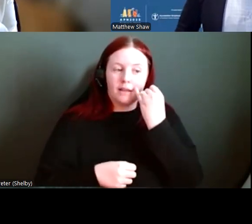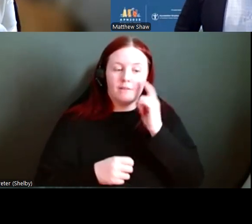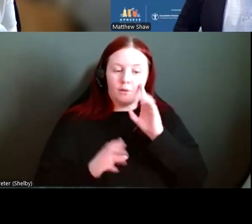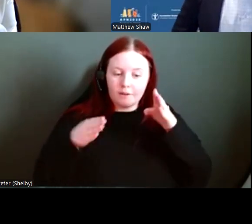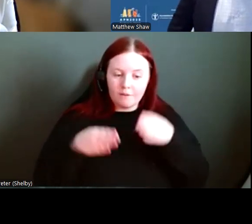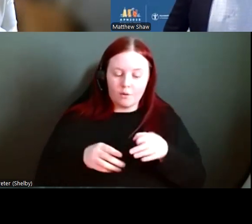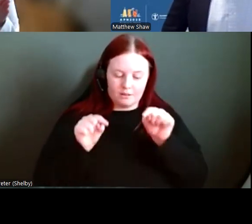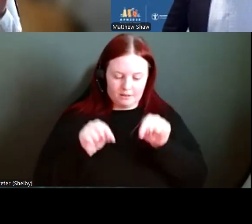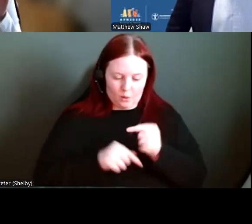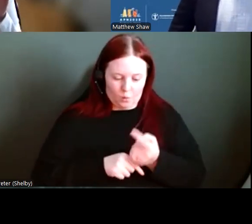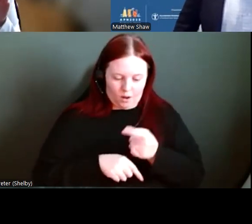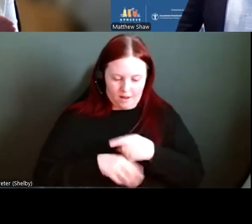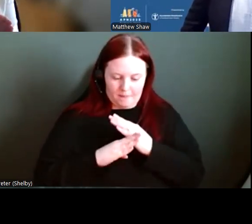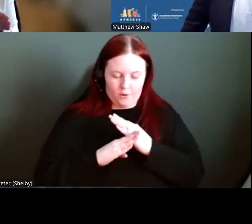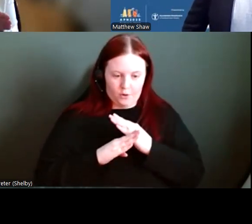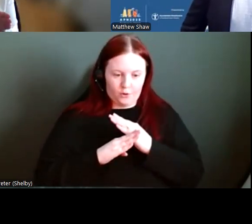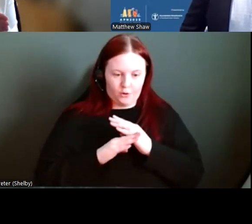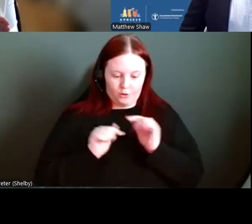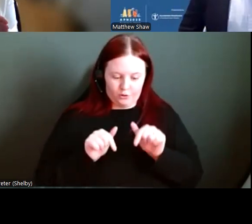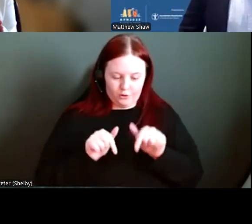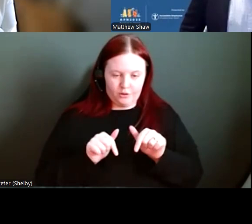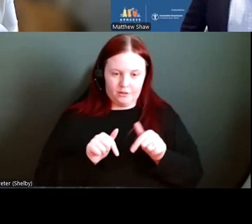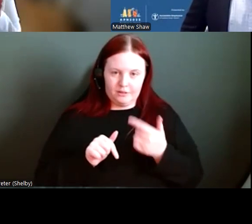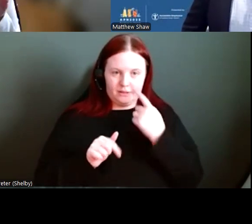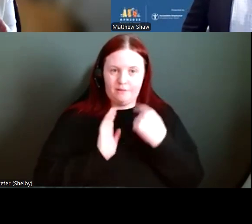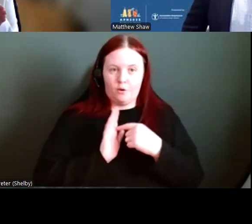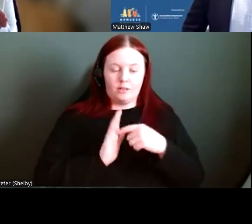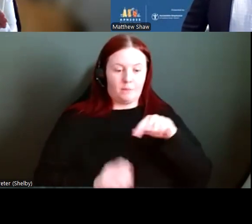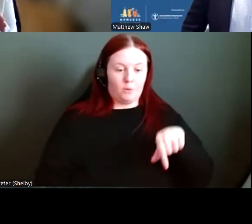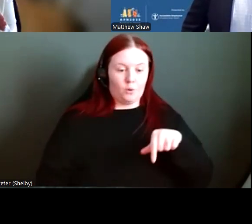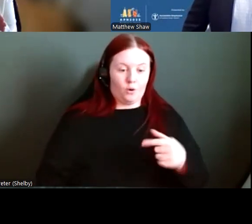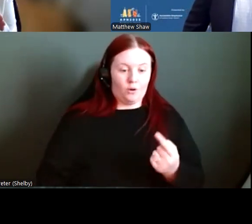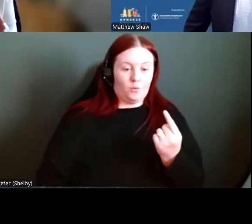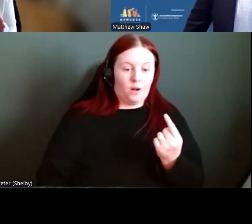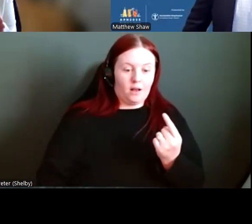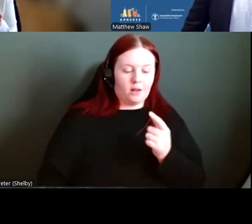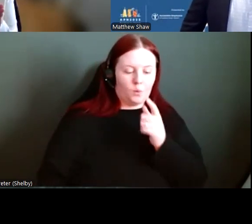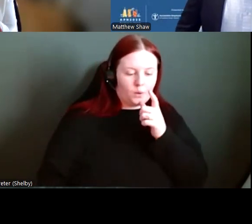specific barrier. In Q1, we're going to make this much